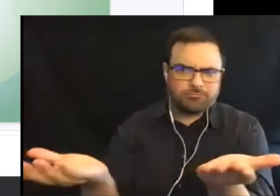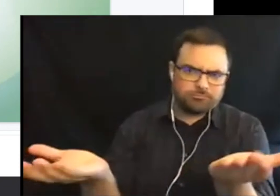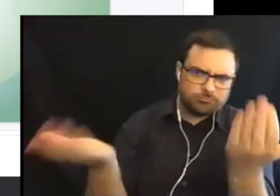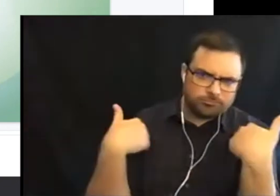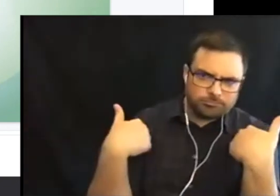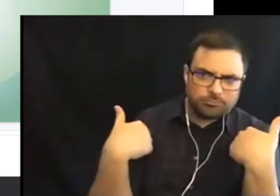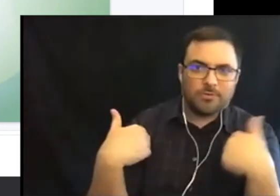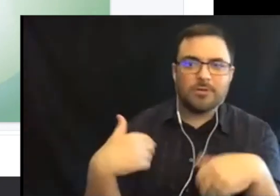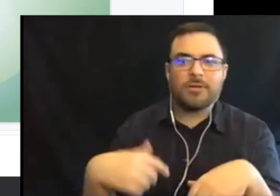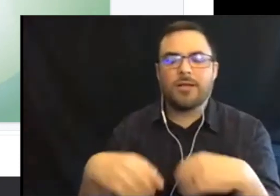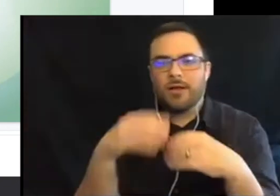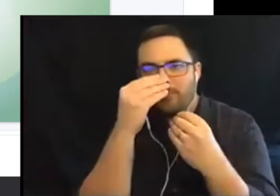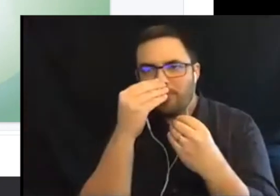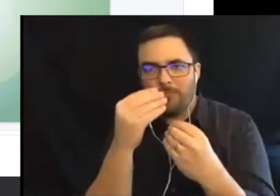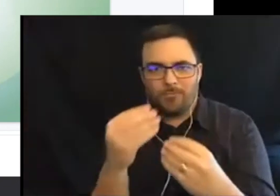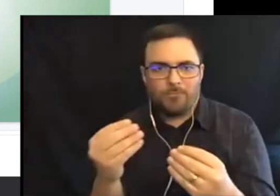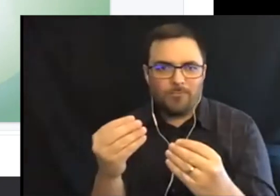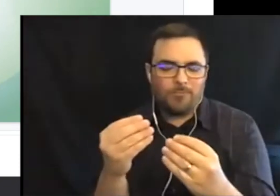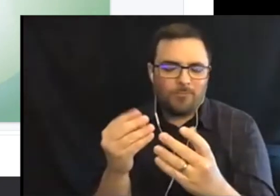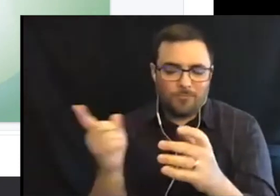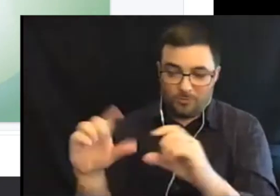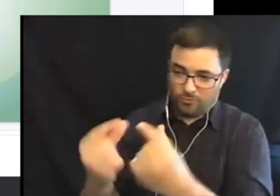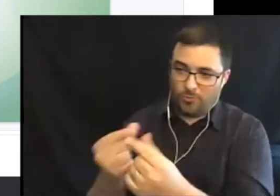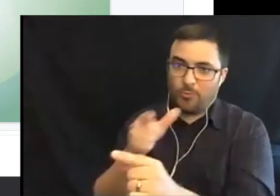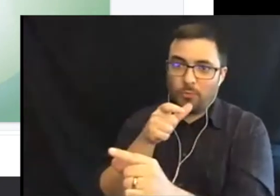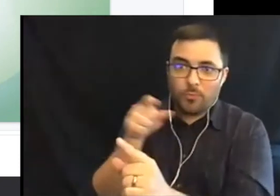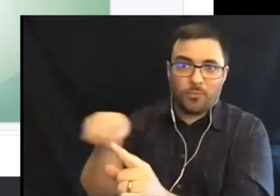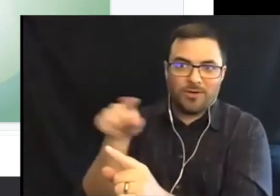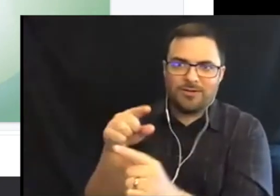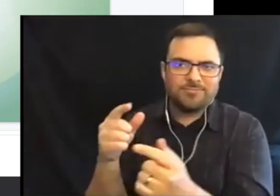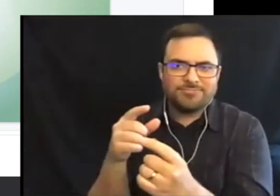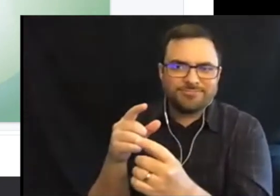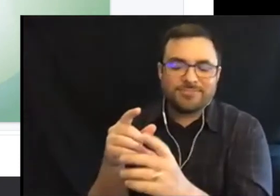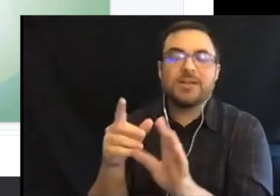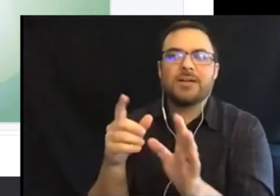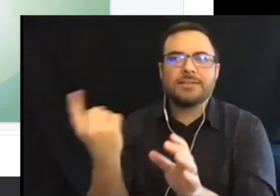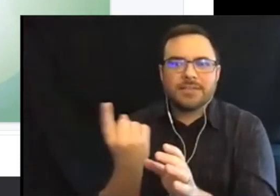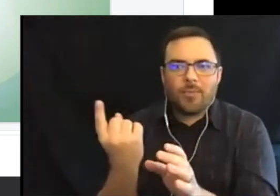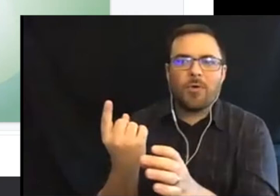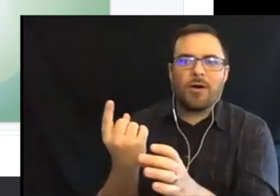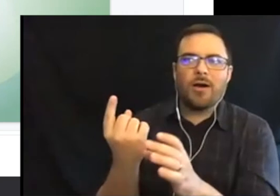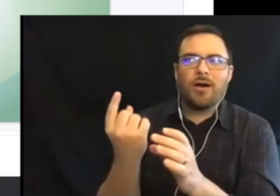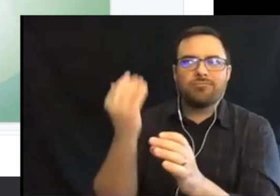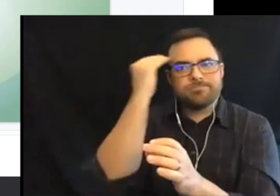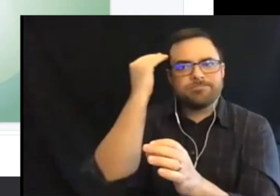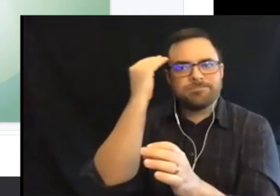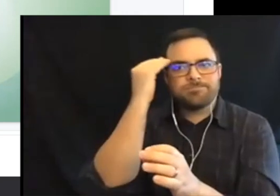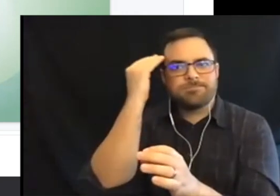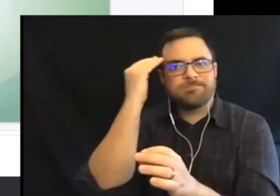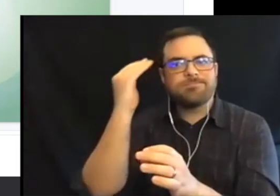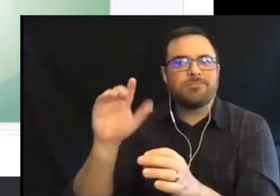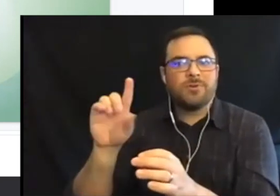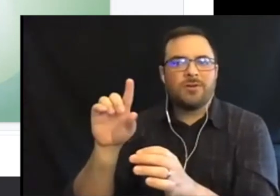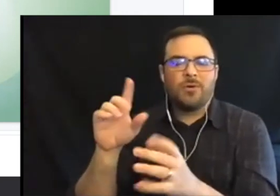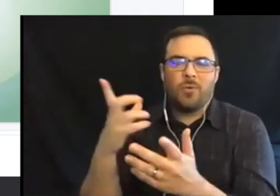pathologists. We don't care like who the group is, just hopefully the people are serving a student with hearing loss in